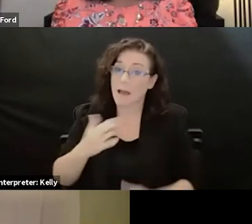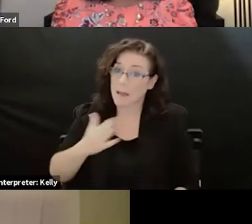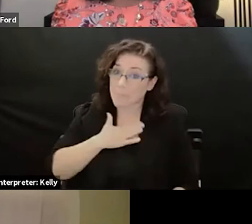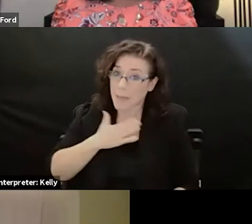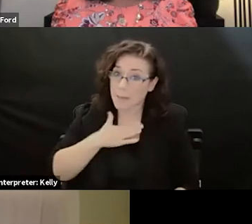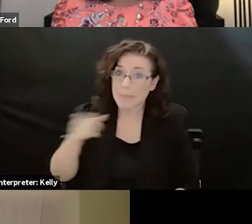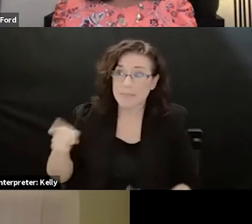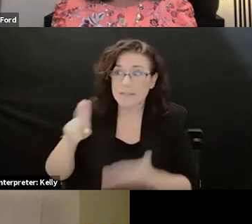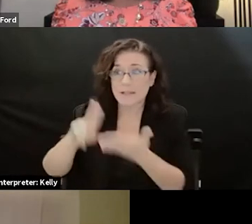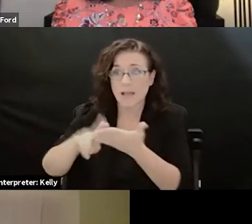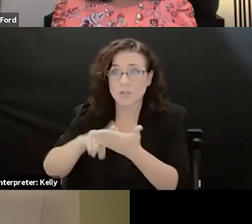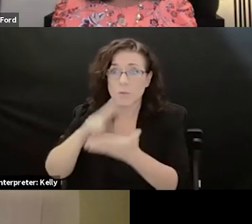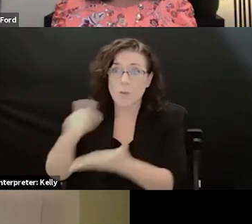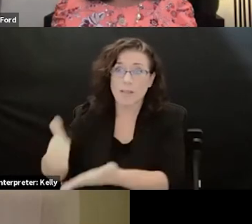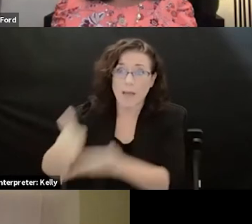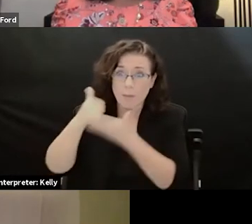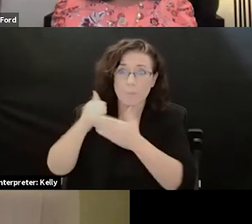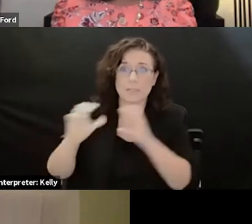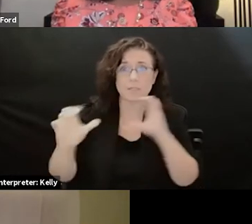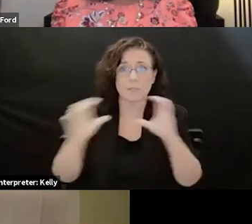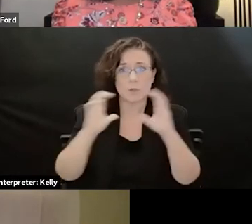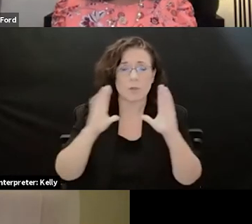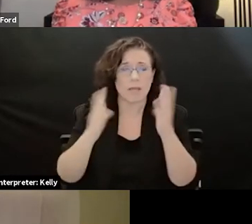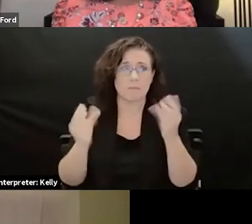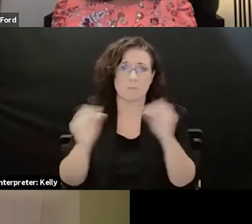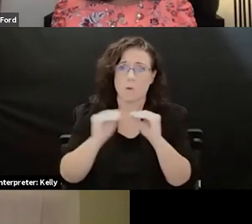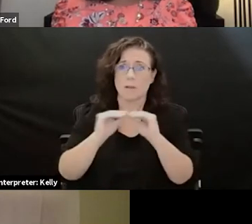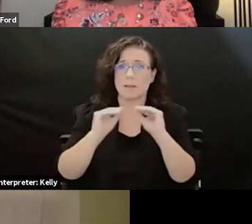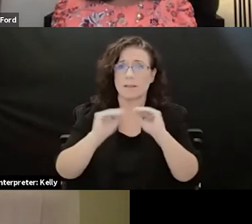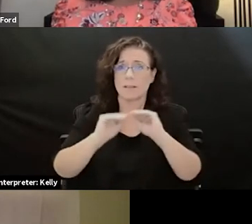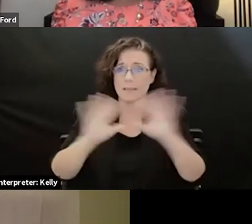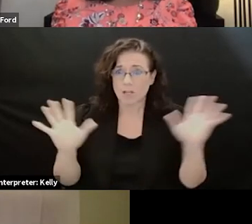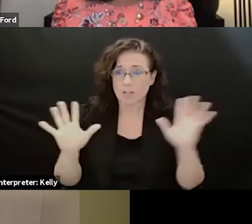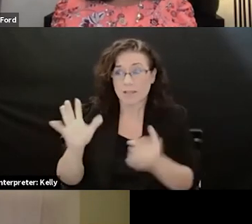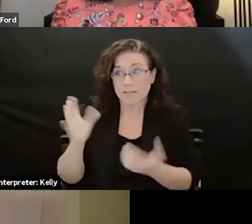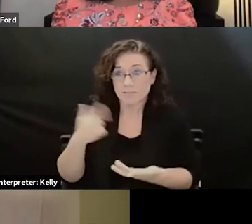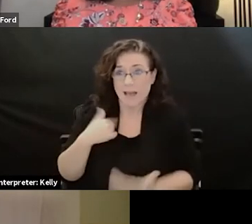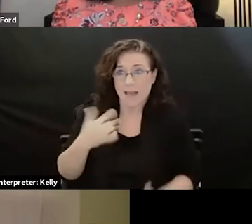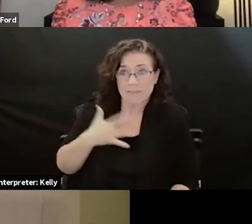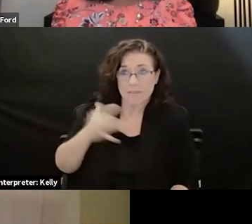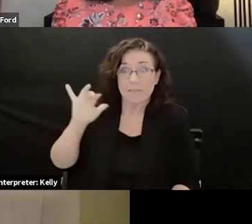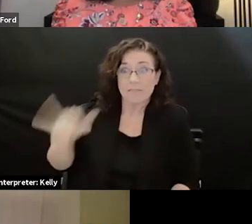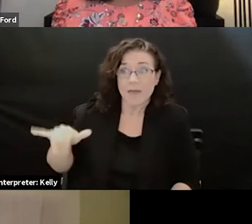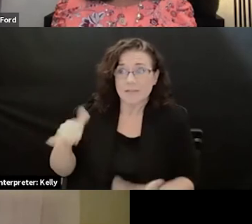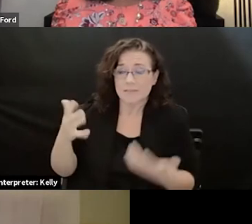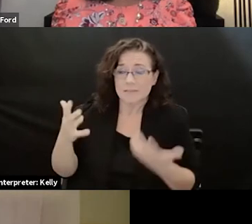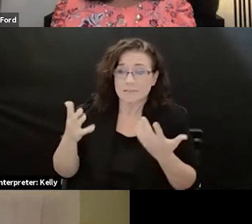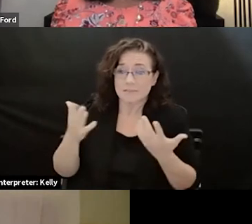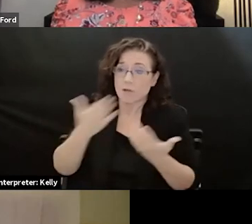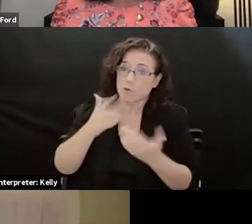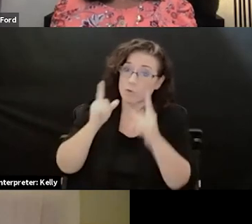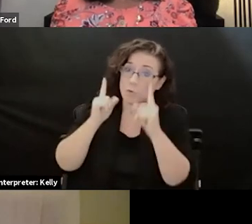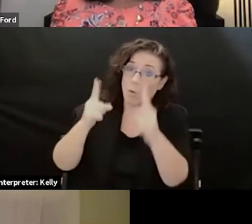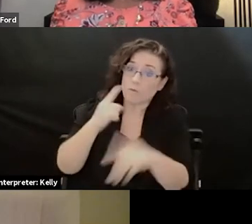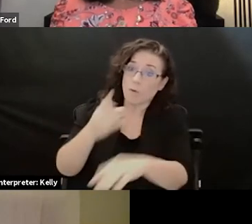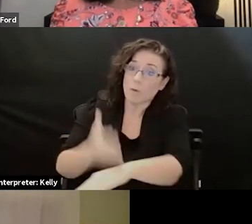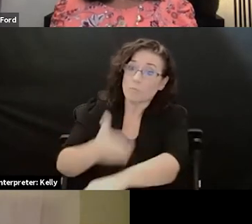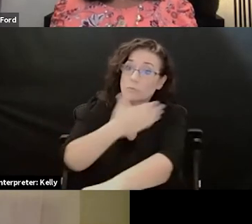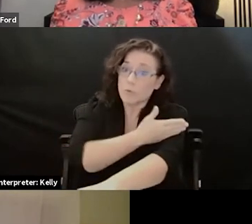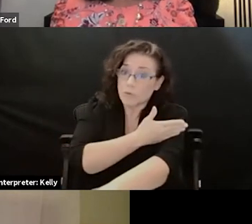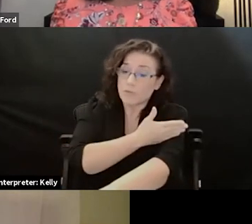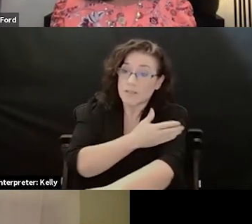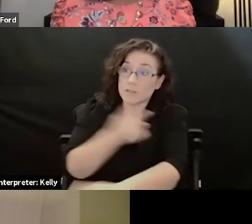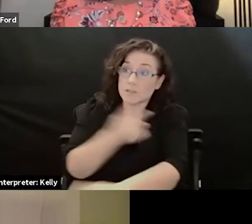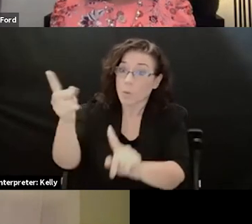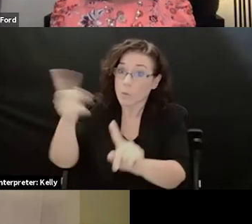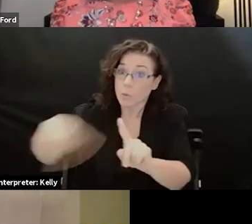out i think it's an important move in terms of where we're trying to go and improve uh as a district to make sure that people understand where we're coming what we're doing and where